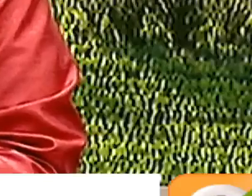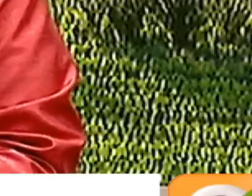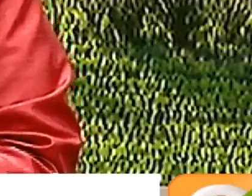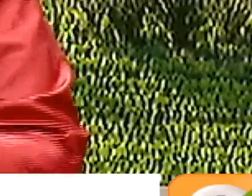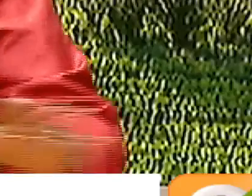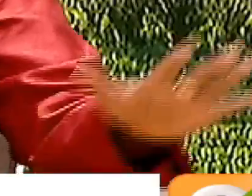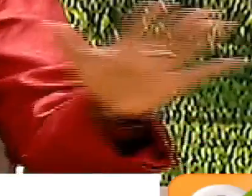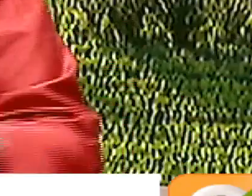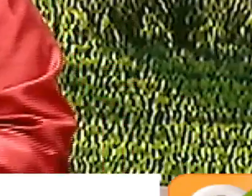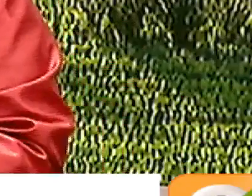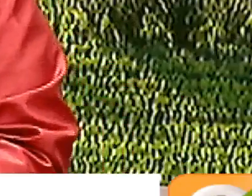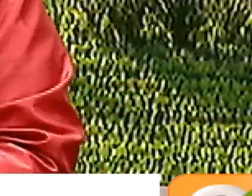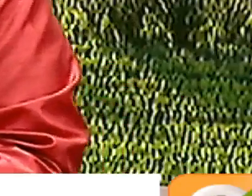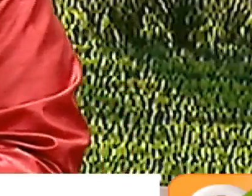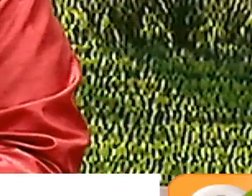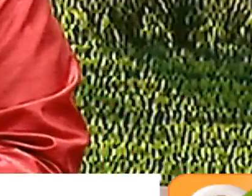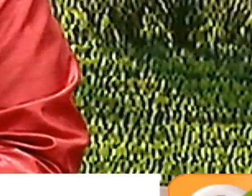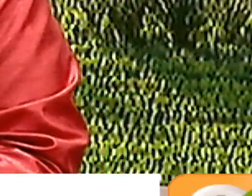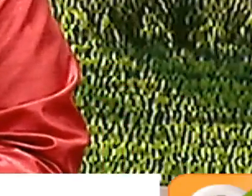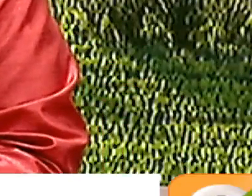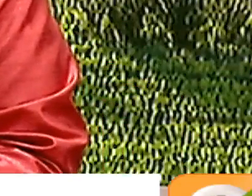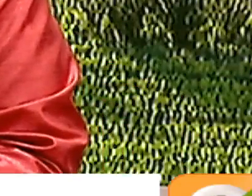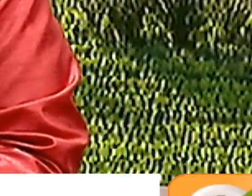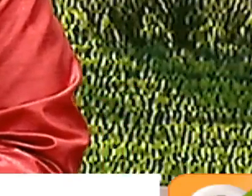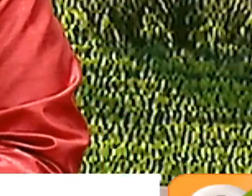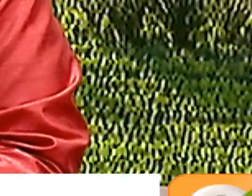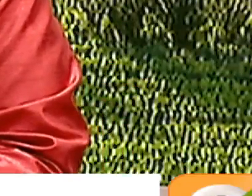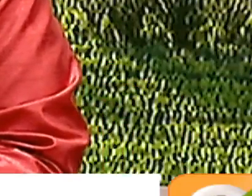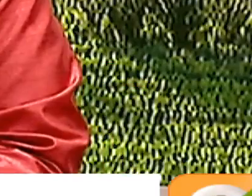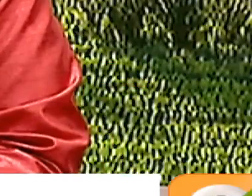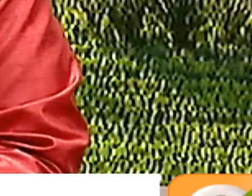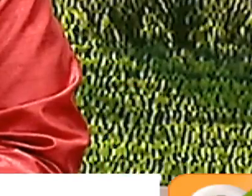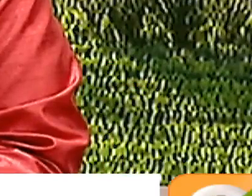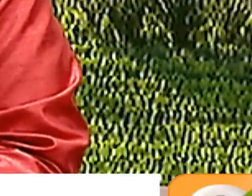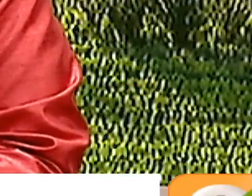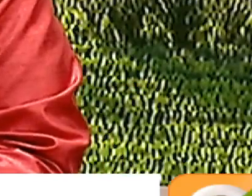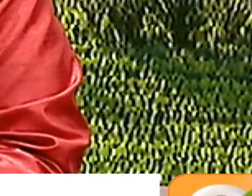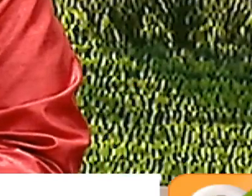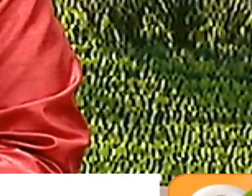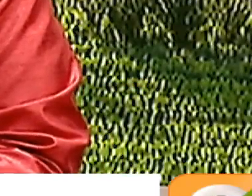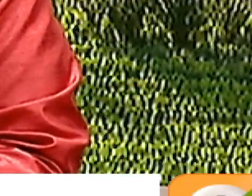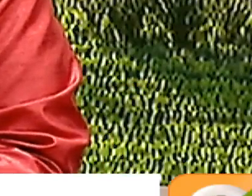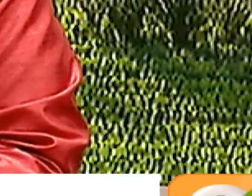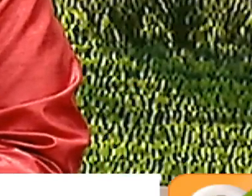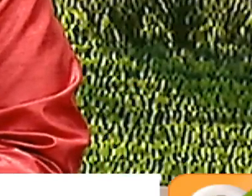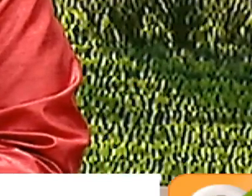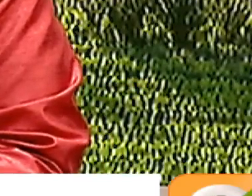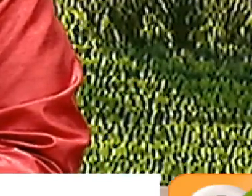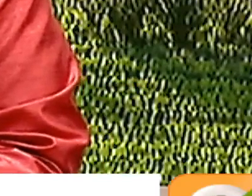down, there are 2 other servers which will pick up automatically. So there are enough redundancies to the system. What I